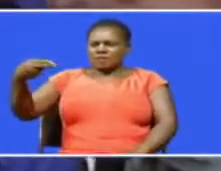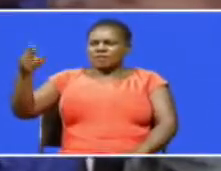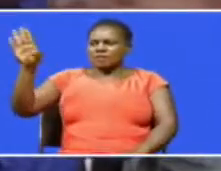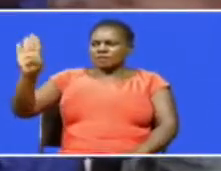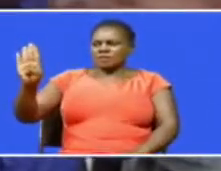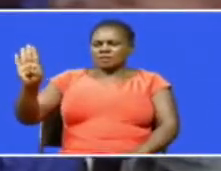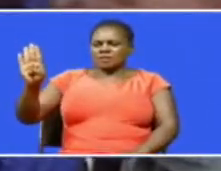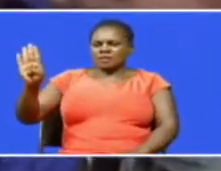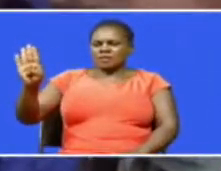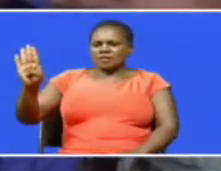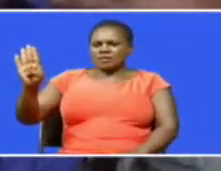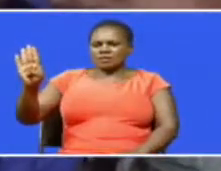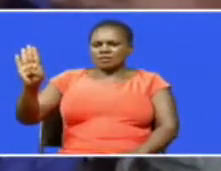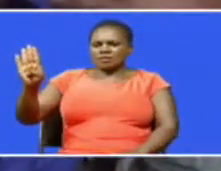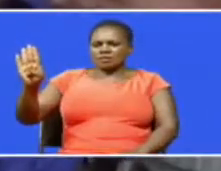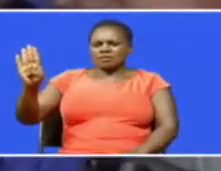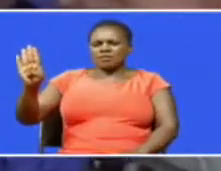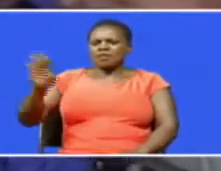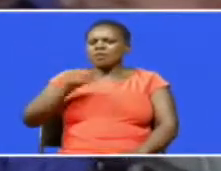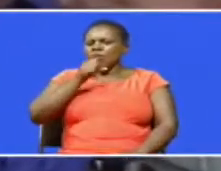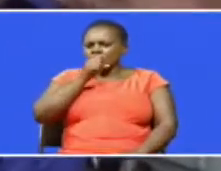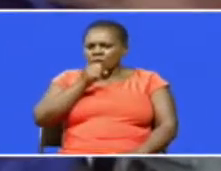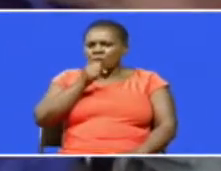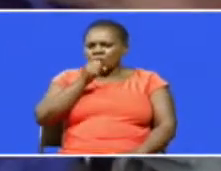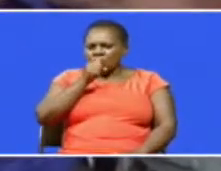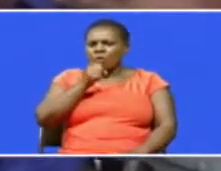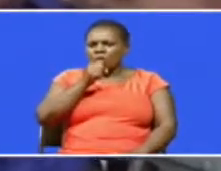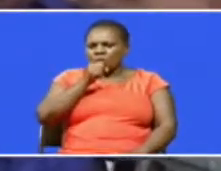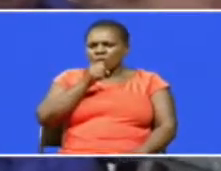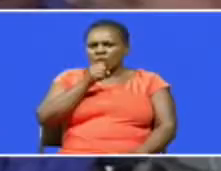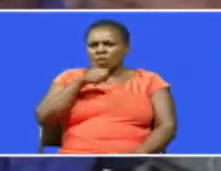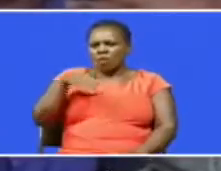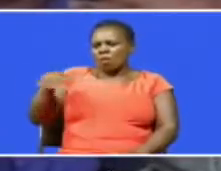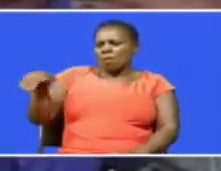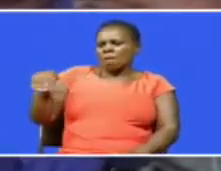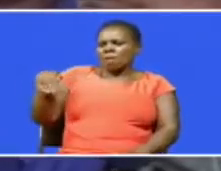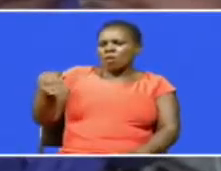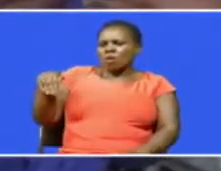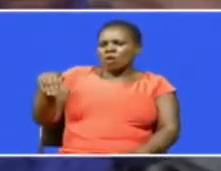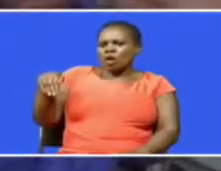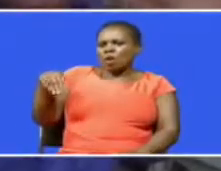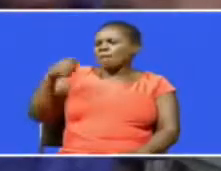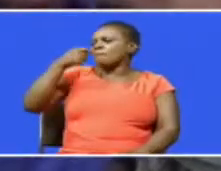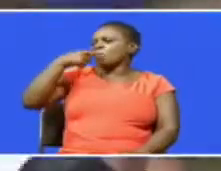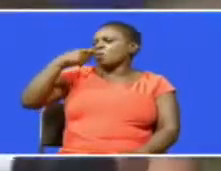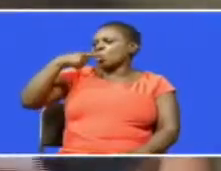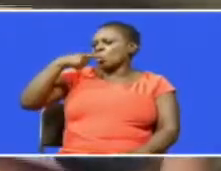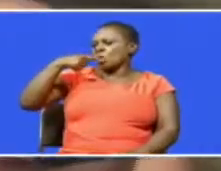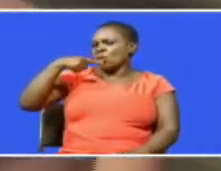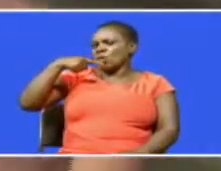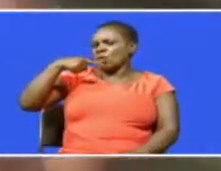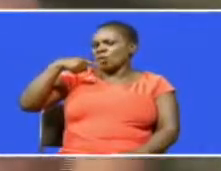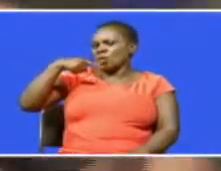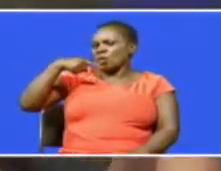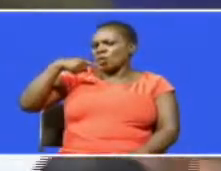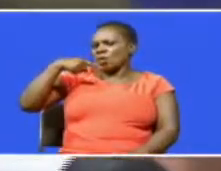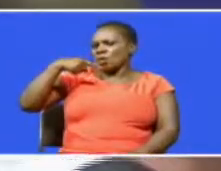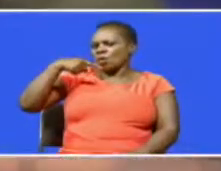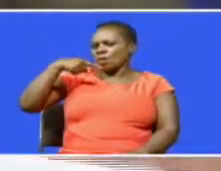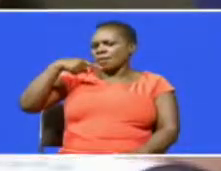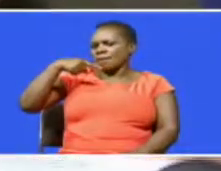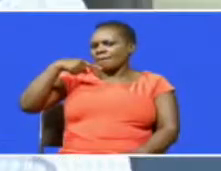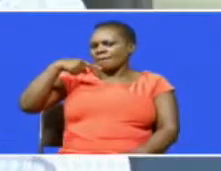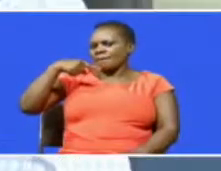like pertussis or whooping cough, things like polio, and people will know about polio and so forth. We have things